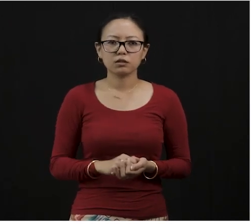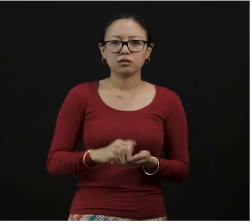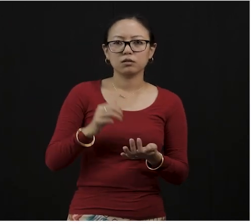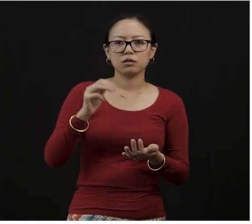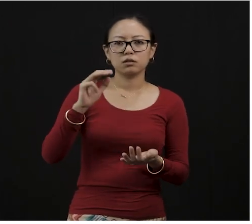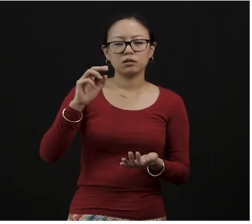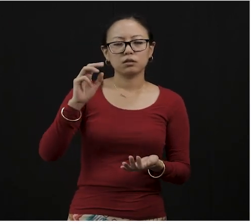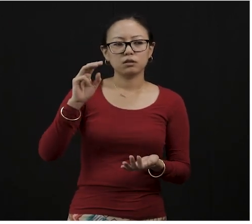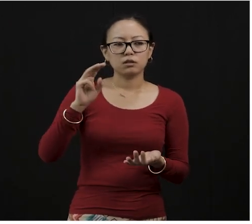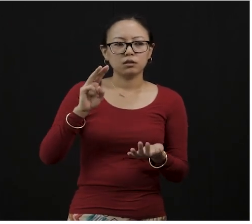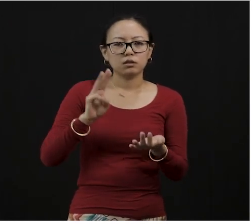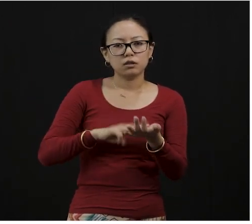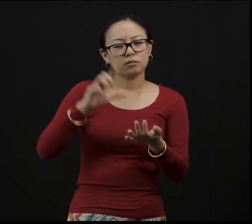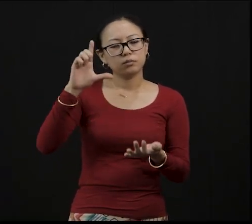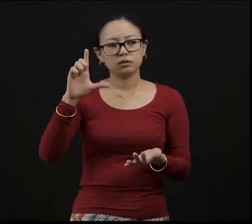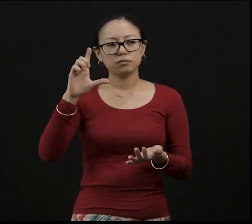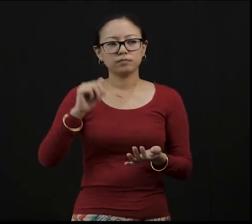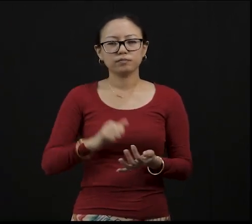it is milliliter.